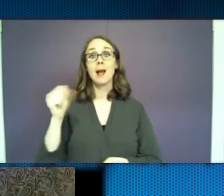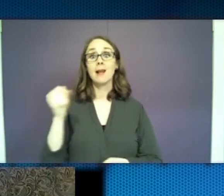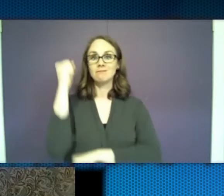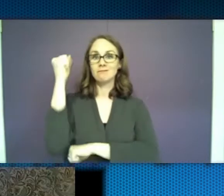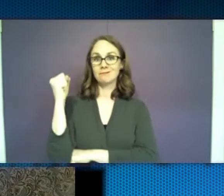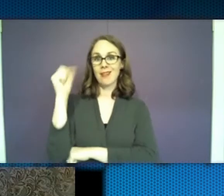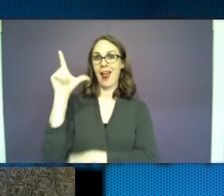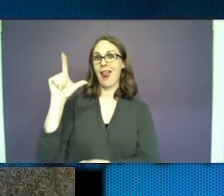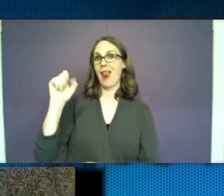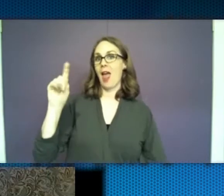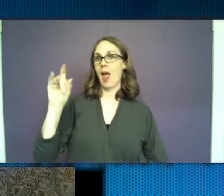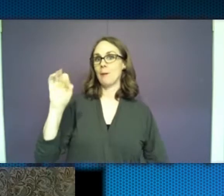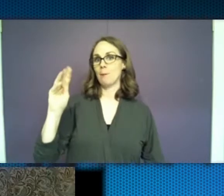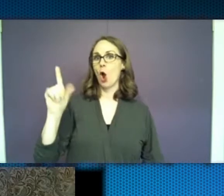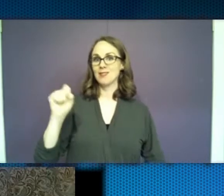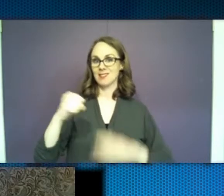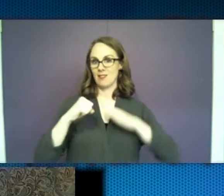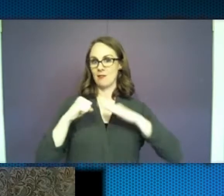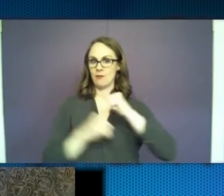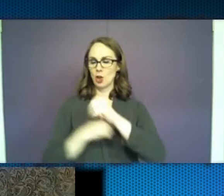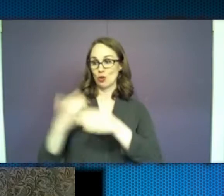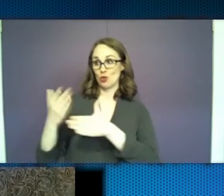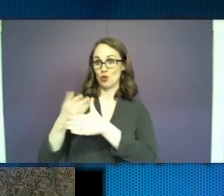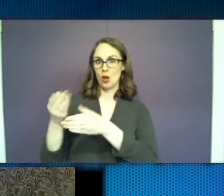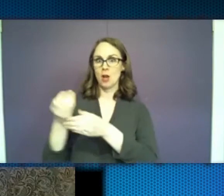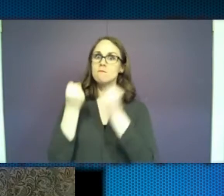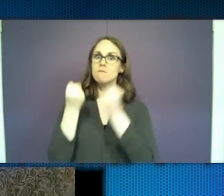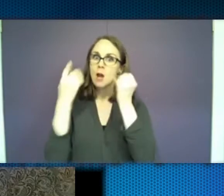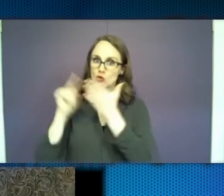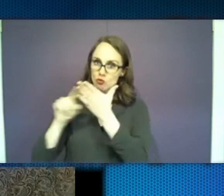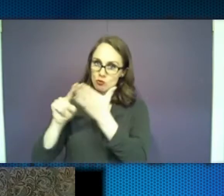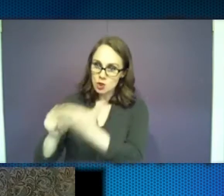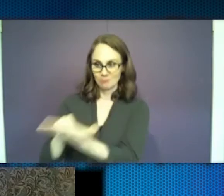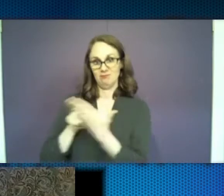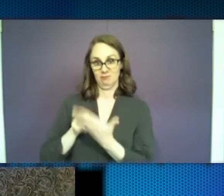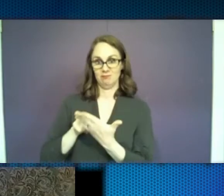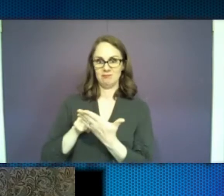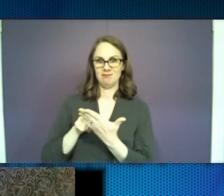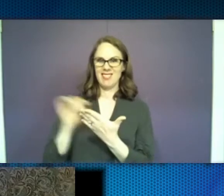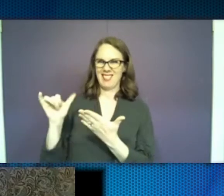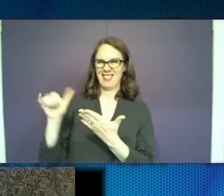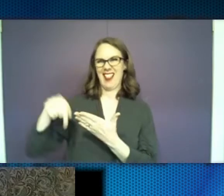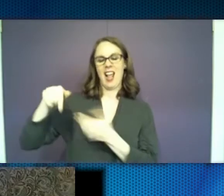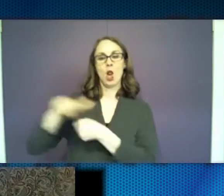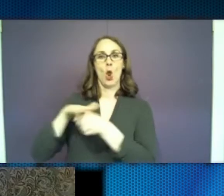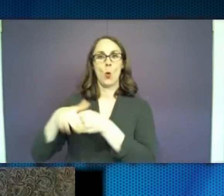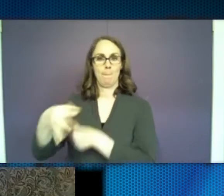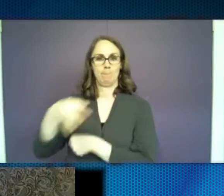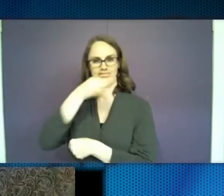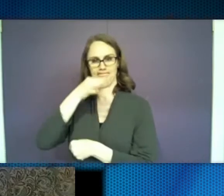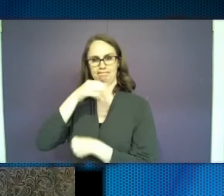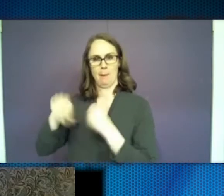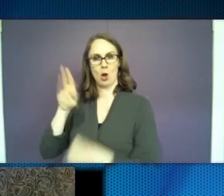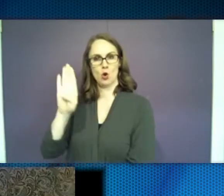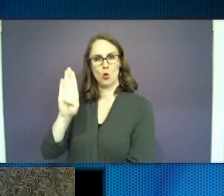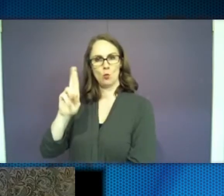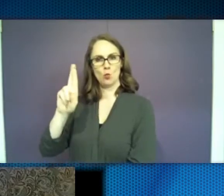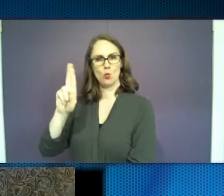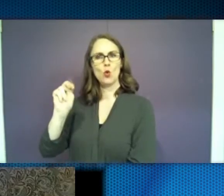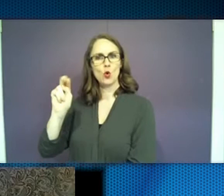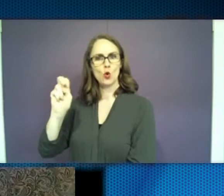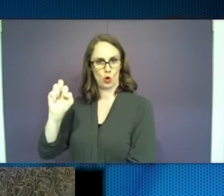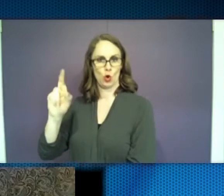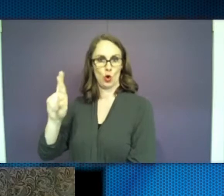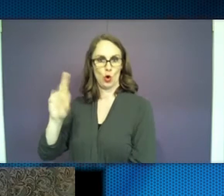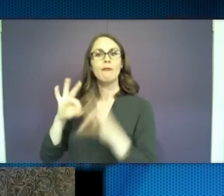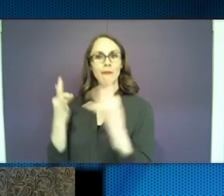Foundation, shared much of her meticulous research. She's sort of our local expert on the Brunner family.